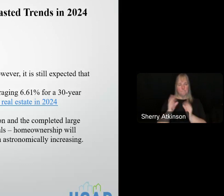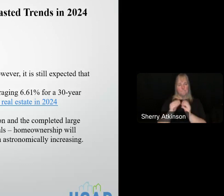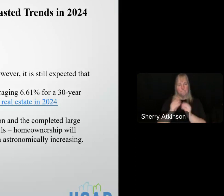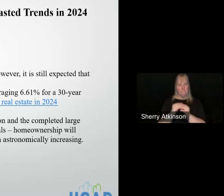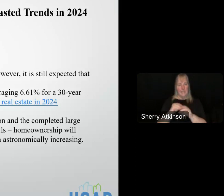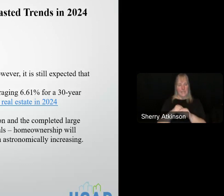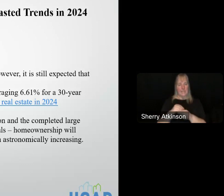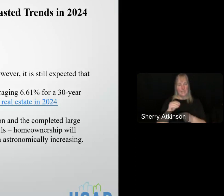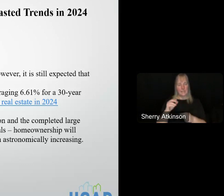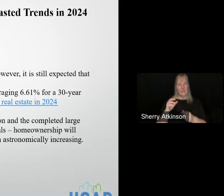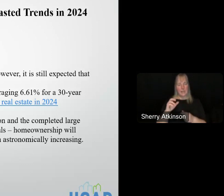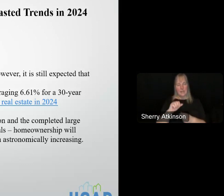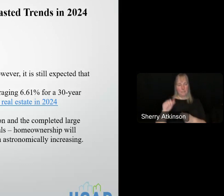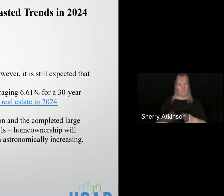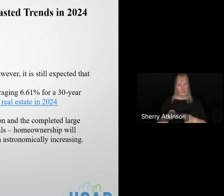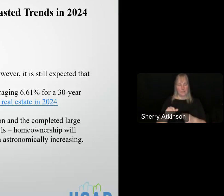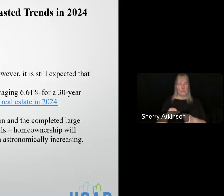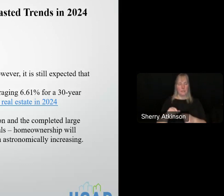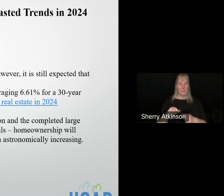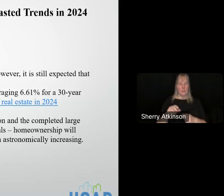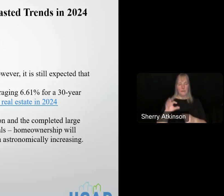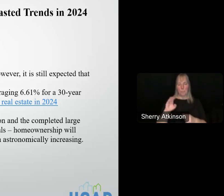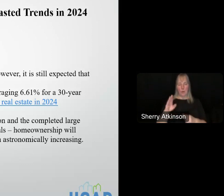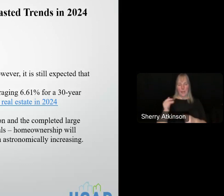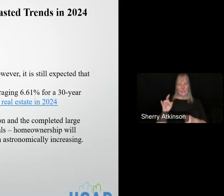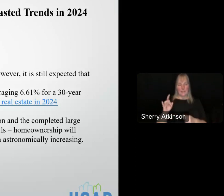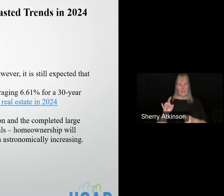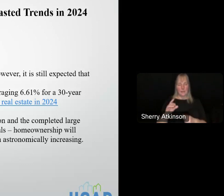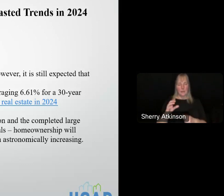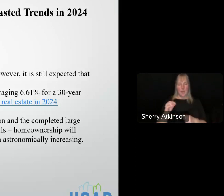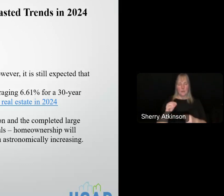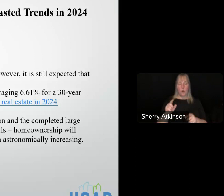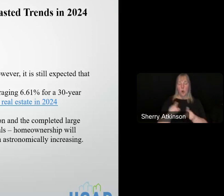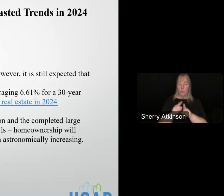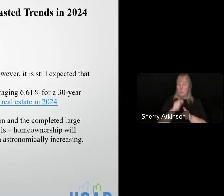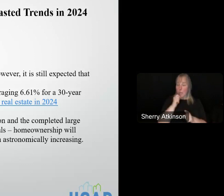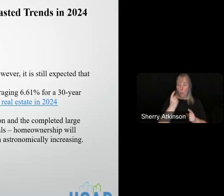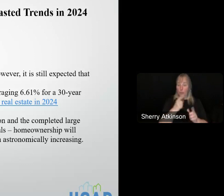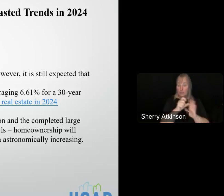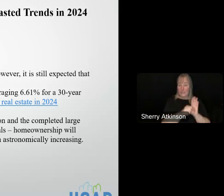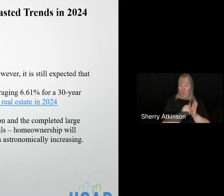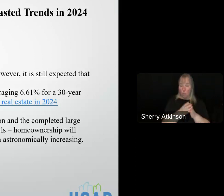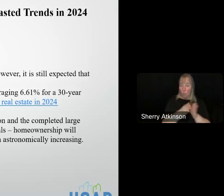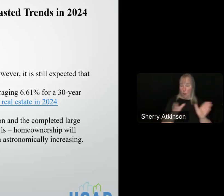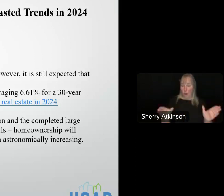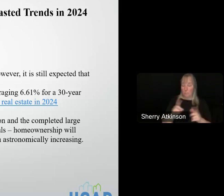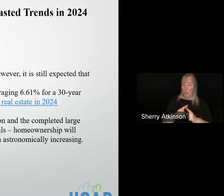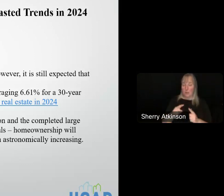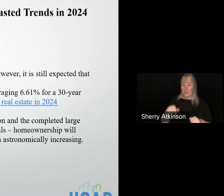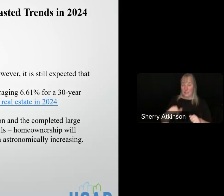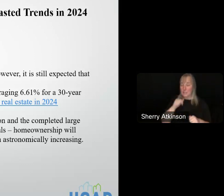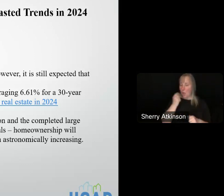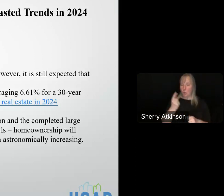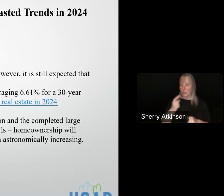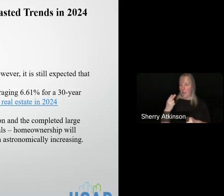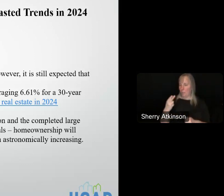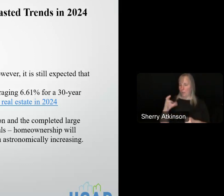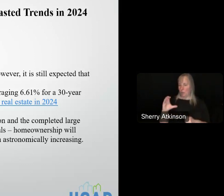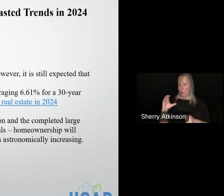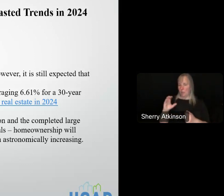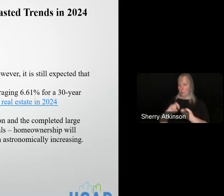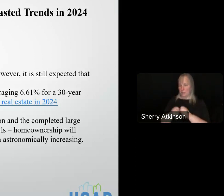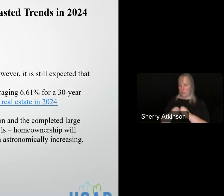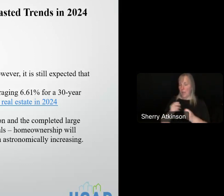some of the rezoning legislation, not only statewide, but this is not only a county issue in